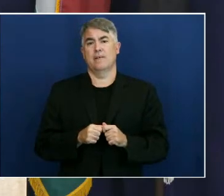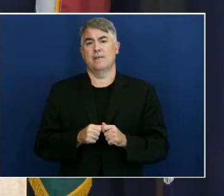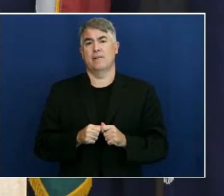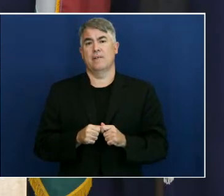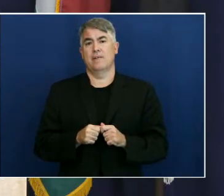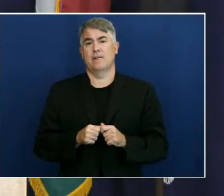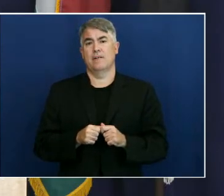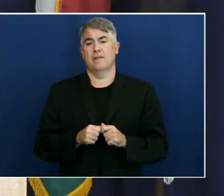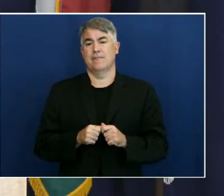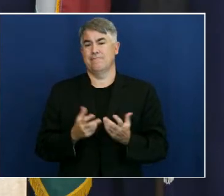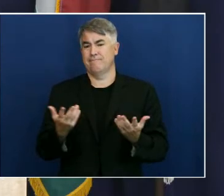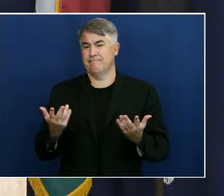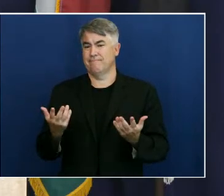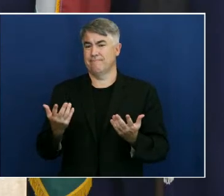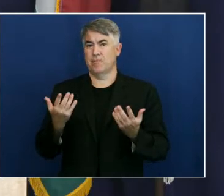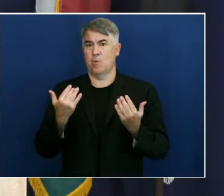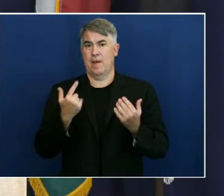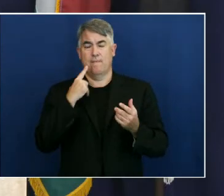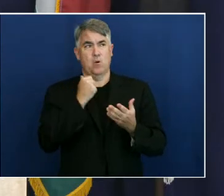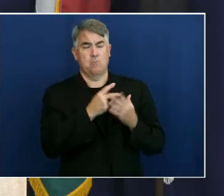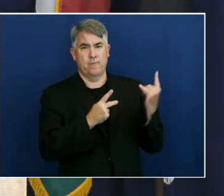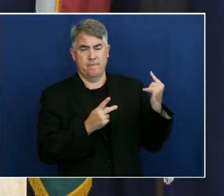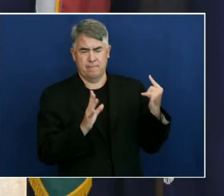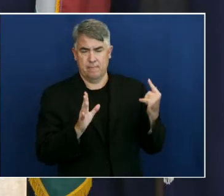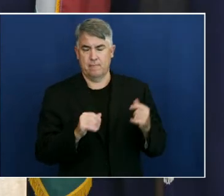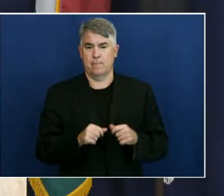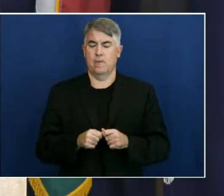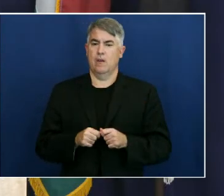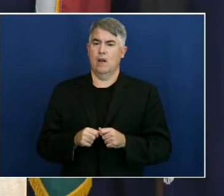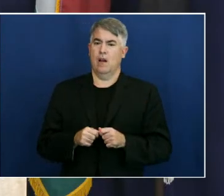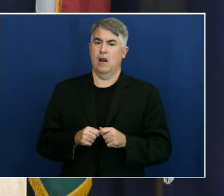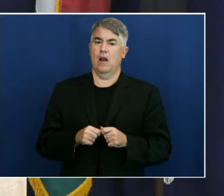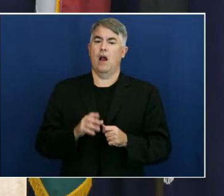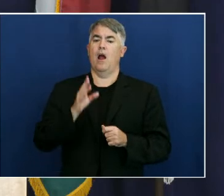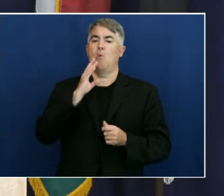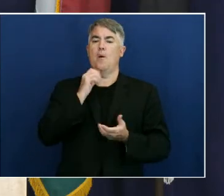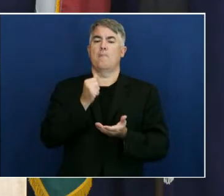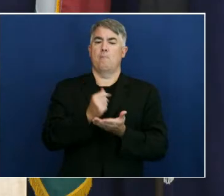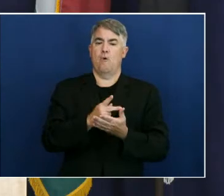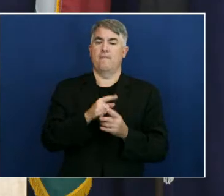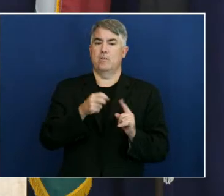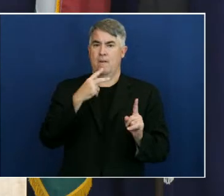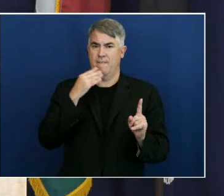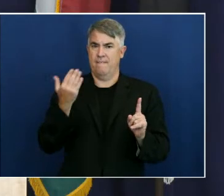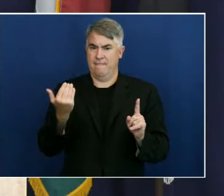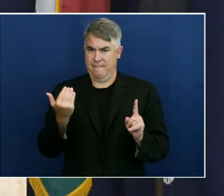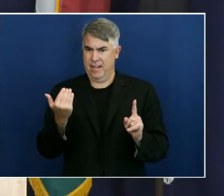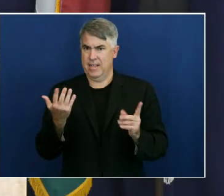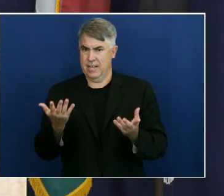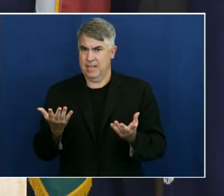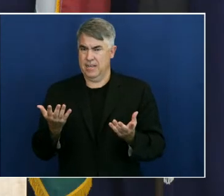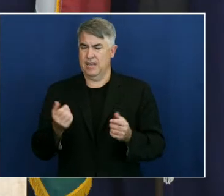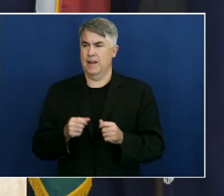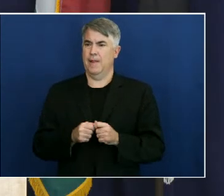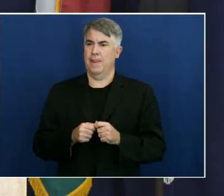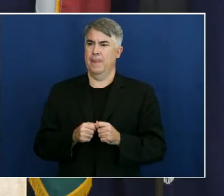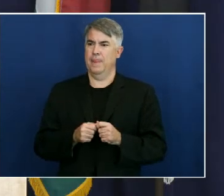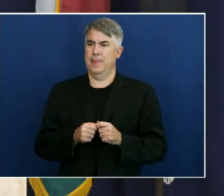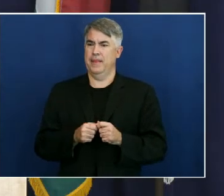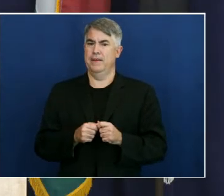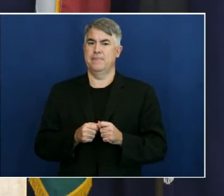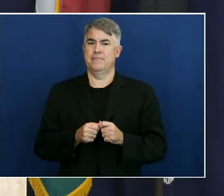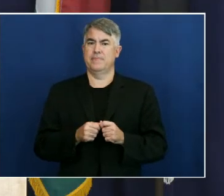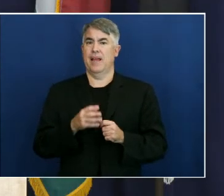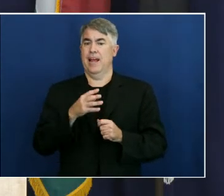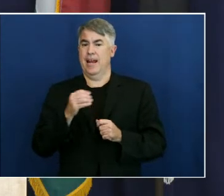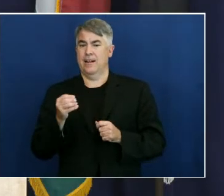after today, will be approved for the 12 to 15 years of age. And they are also approved for